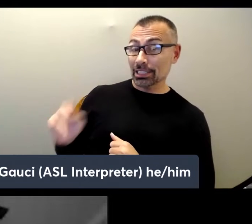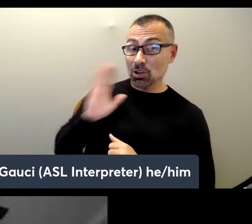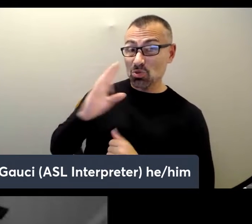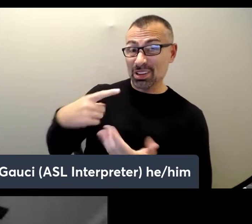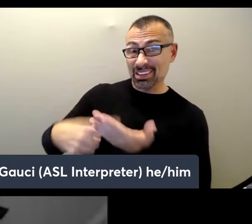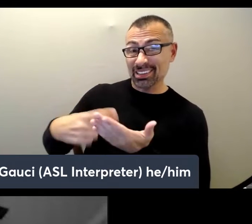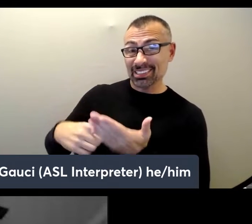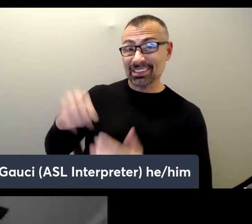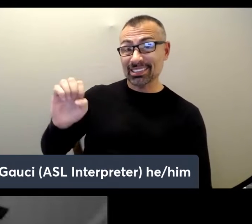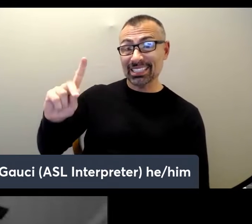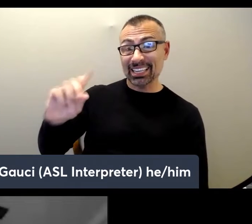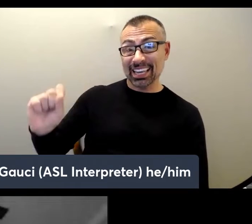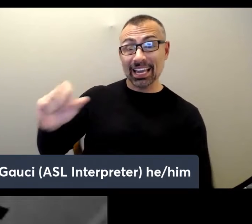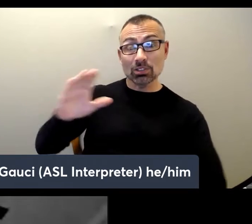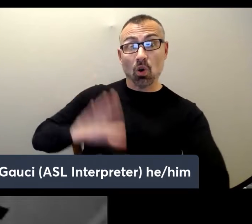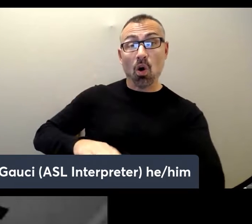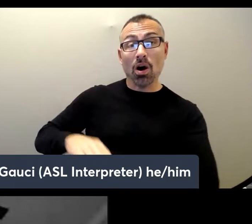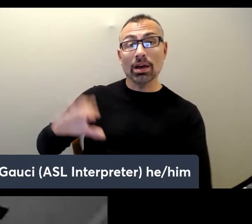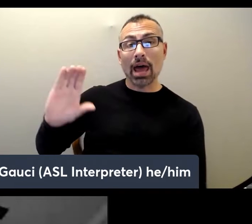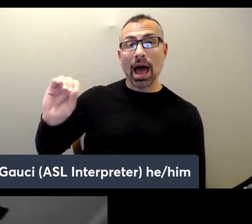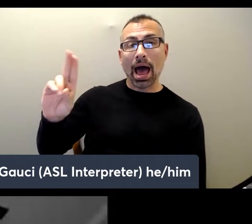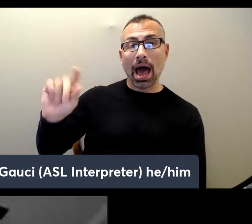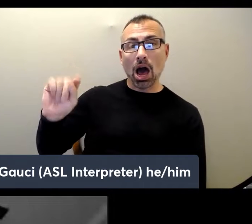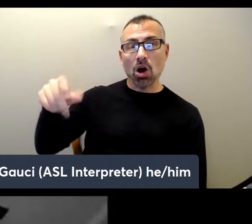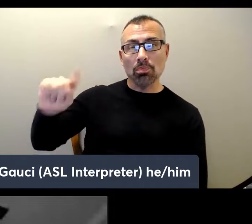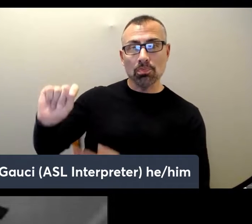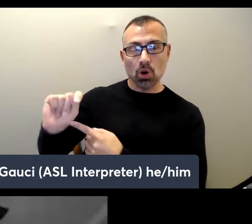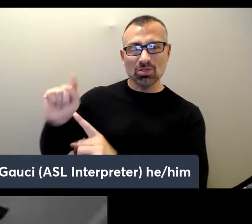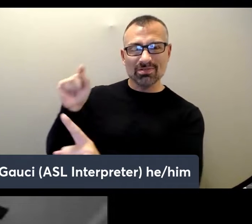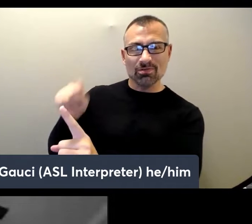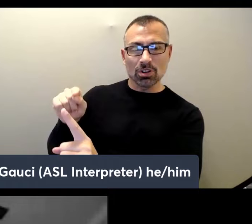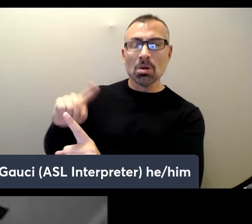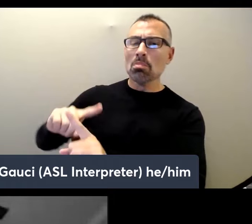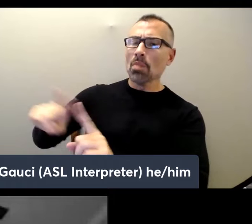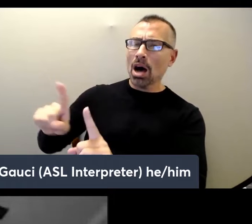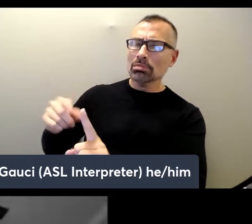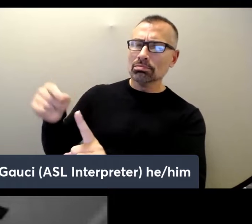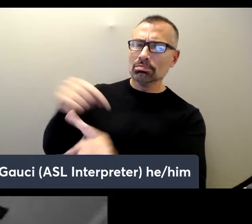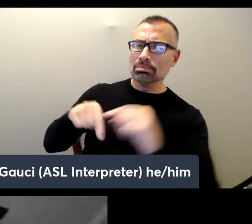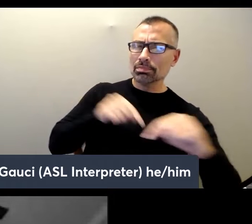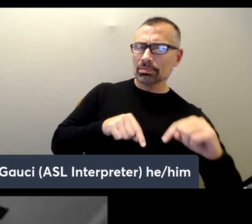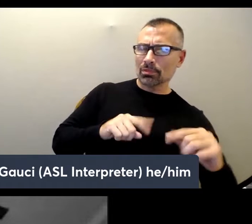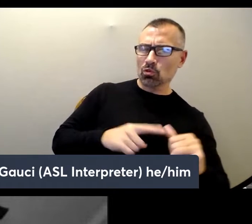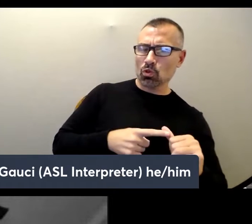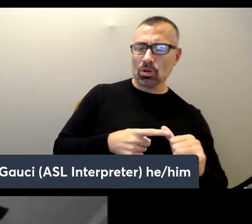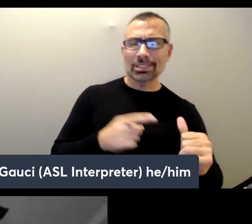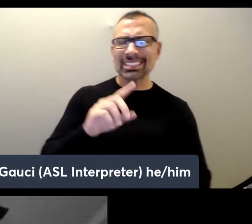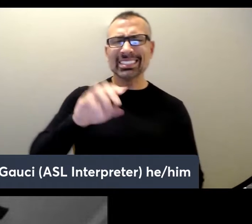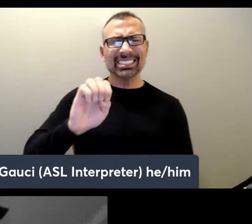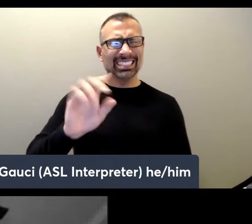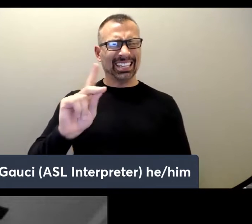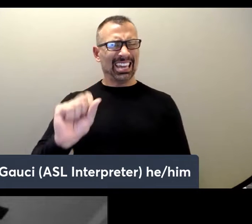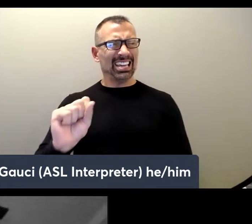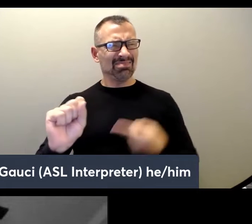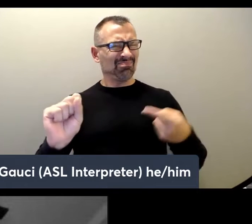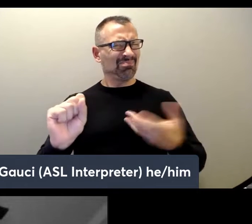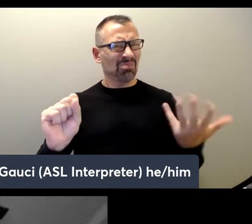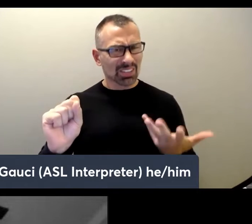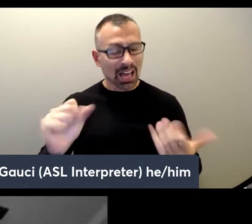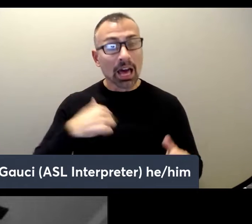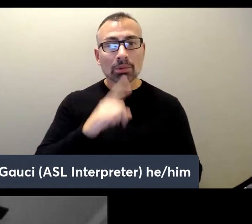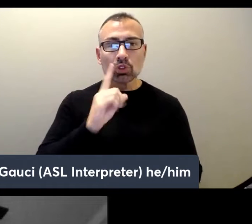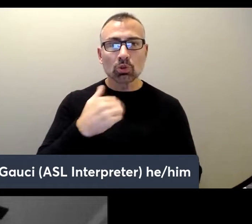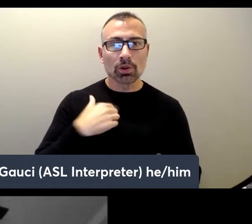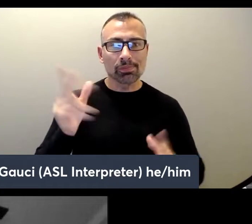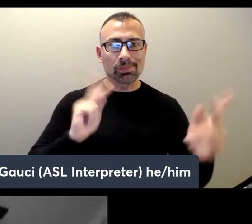on Outpost. But before we get there, I think we should kind of just let's get everyone on the same page of like what is EKS. I'm sure we've got people from different